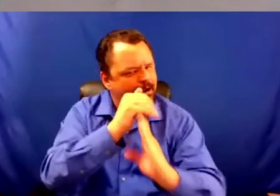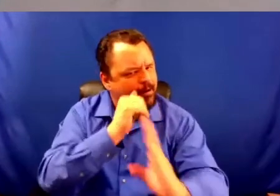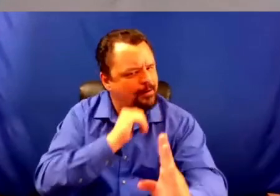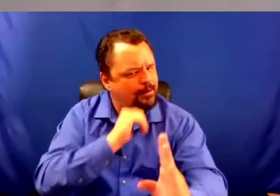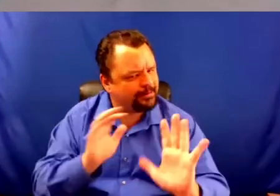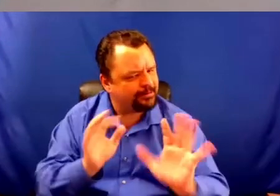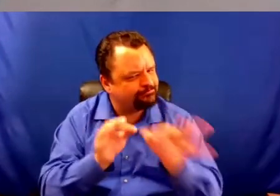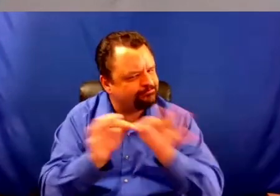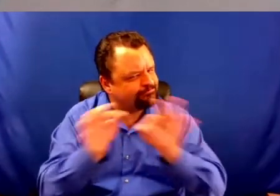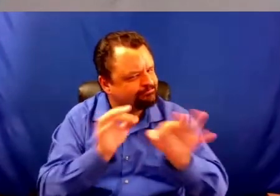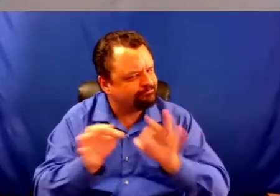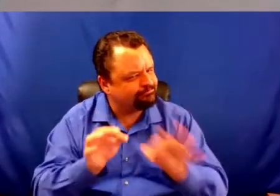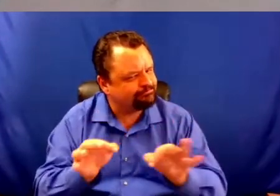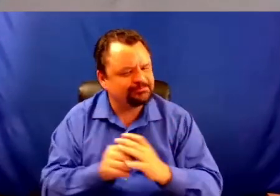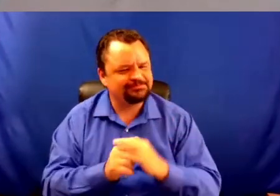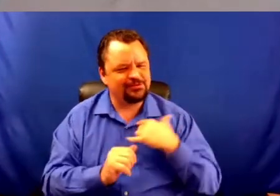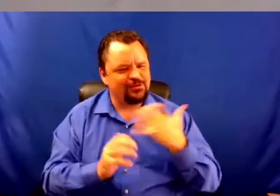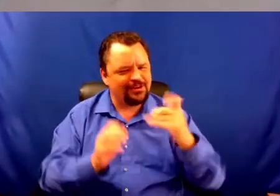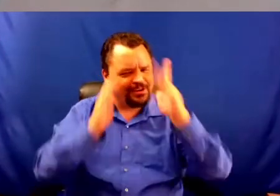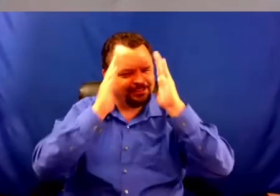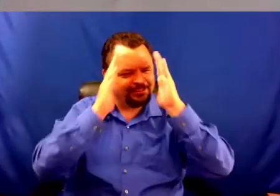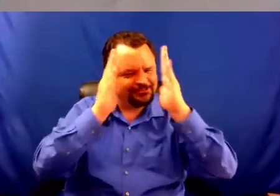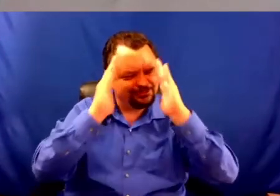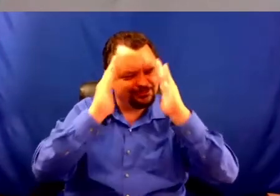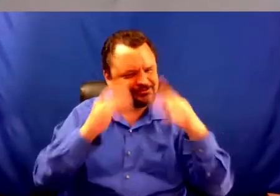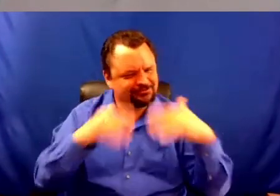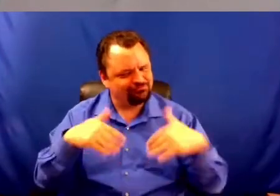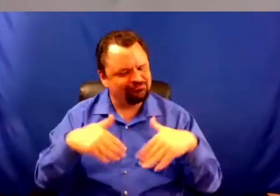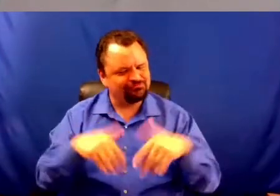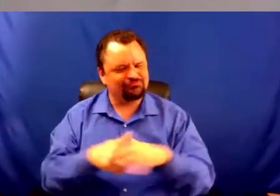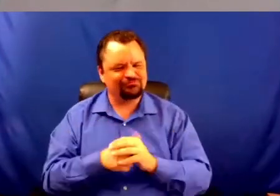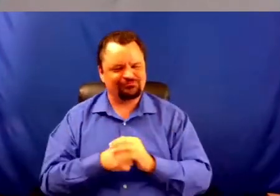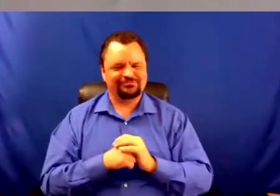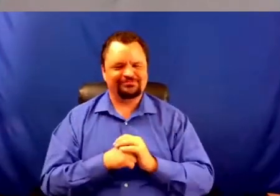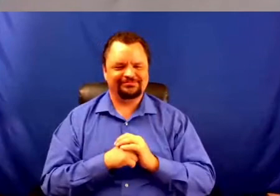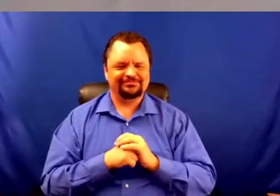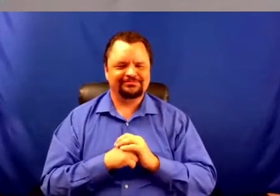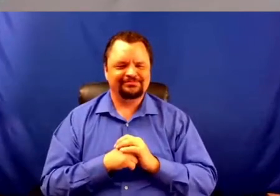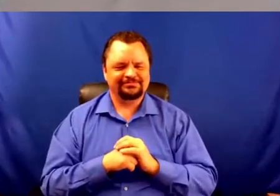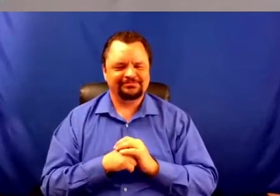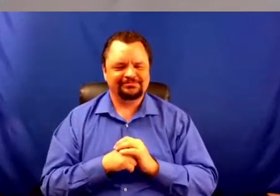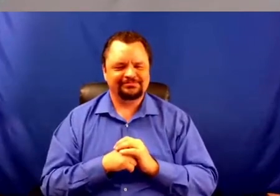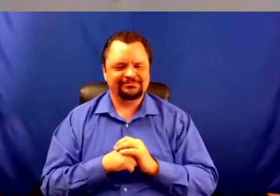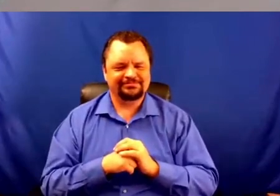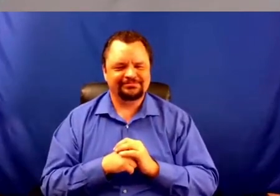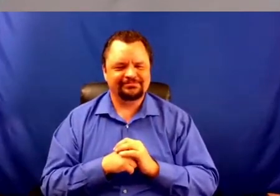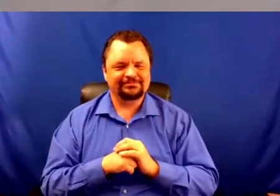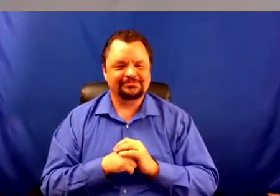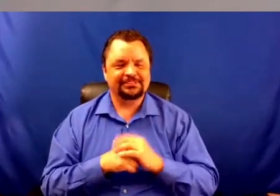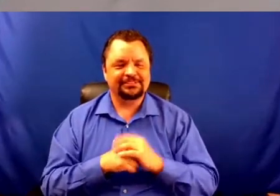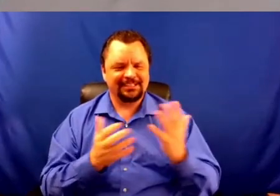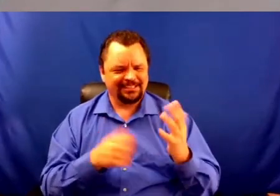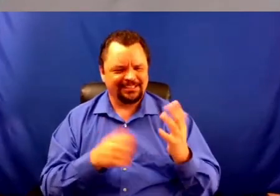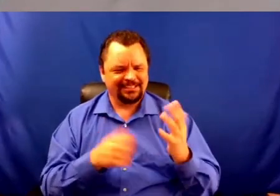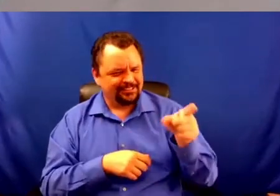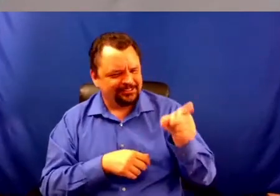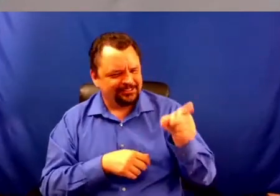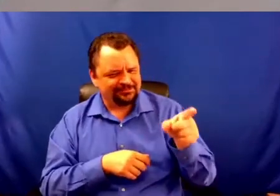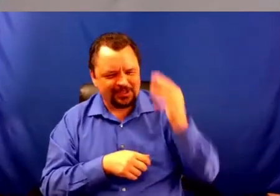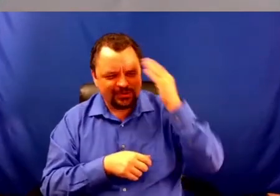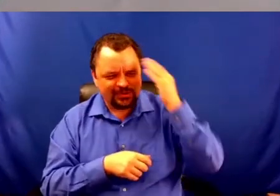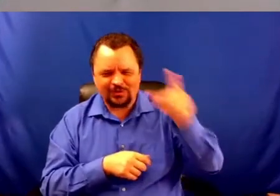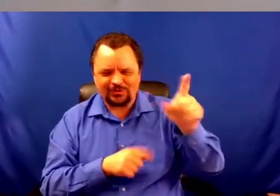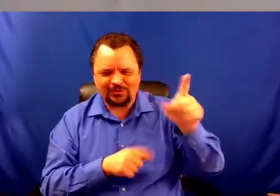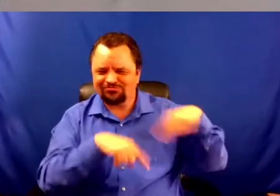So I like attention somehow. My promotora here, or promotora, you have had for the past 22